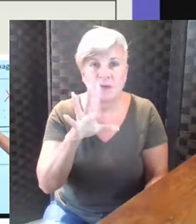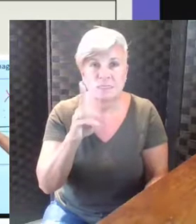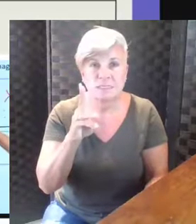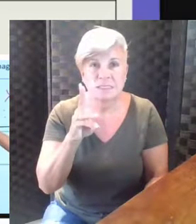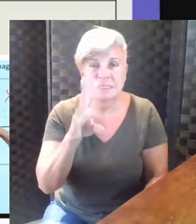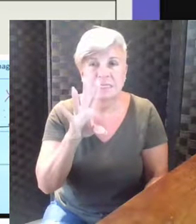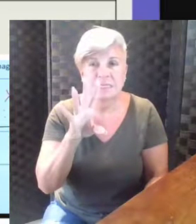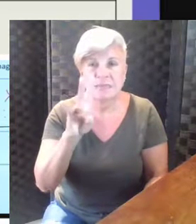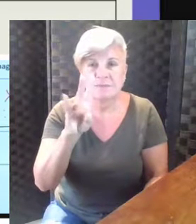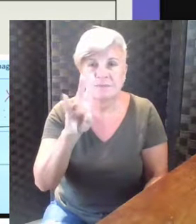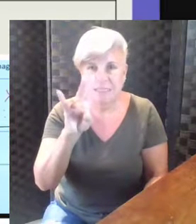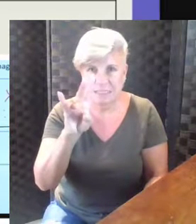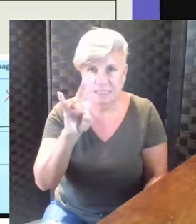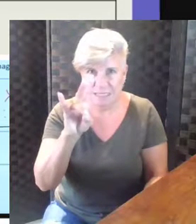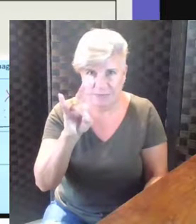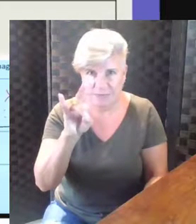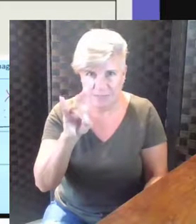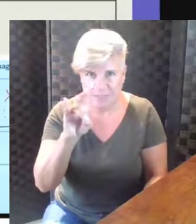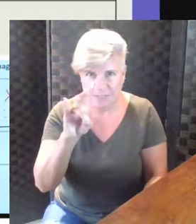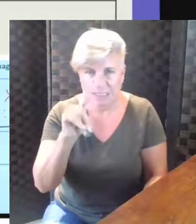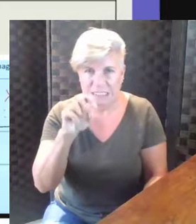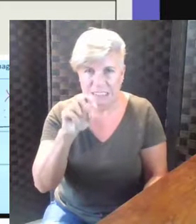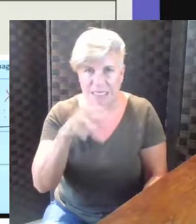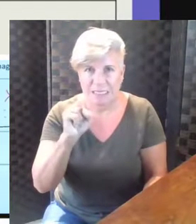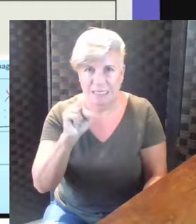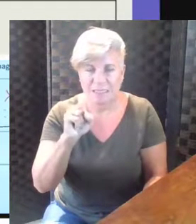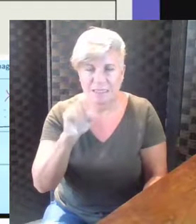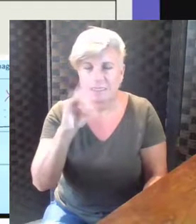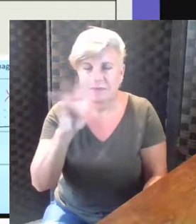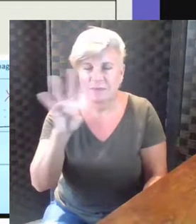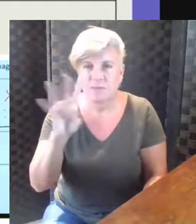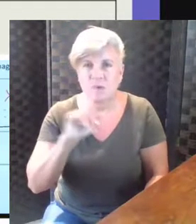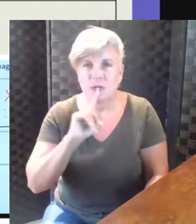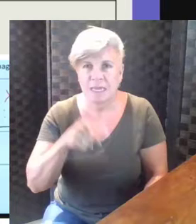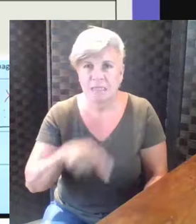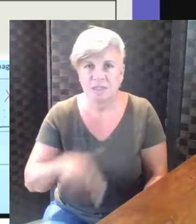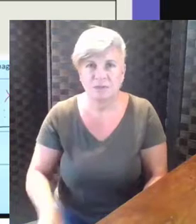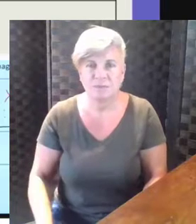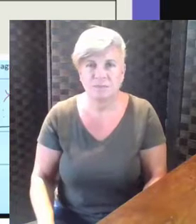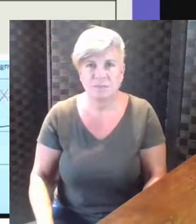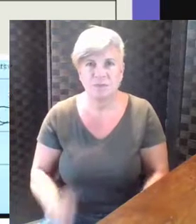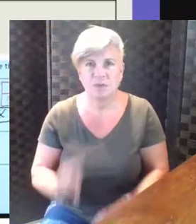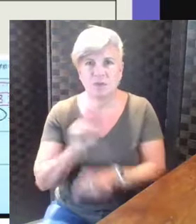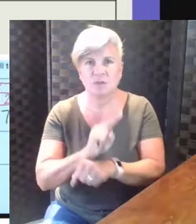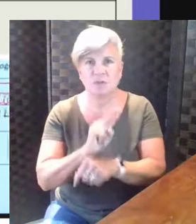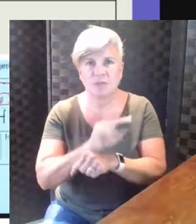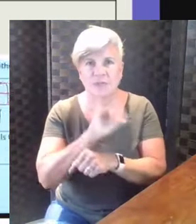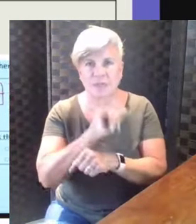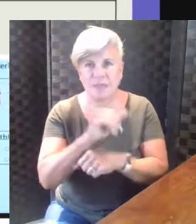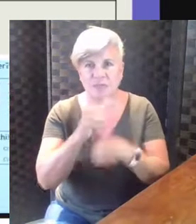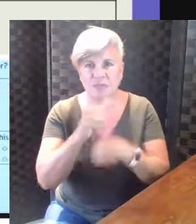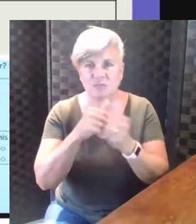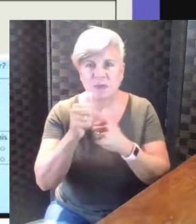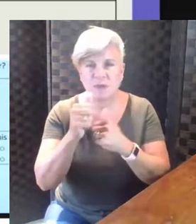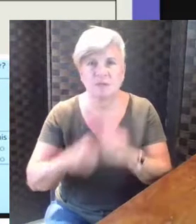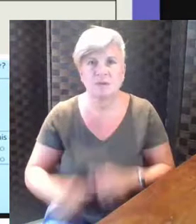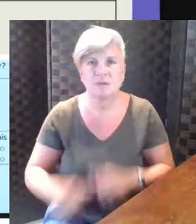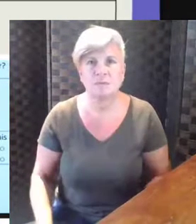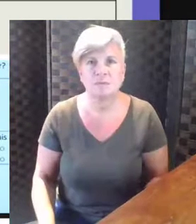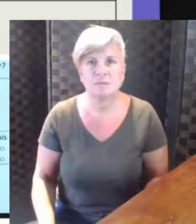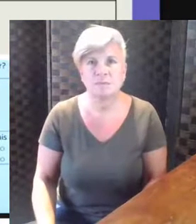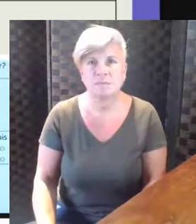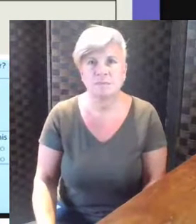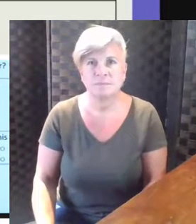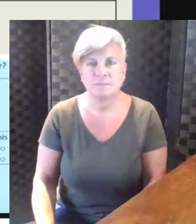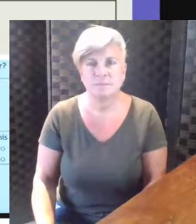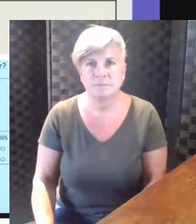4, 5, 6, 7 10s. So 74 is the answer I got using that strategy. Let's quickly